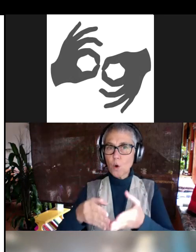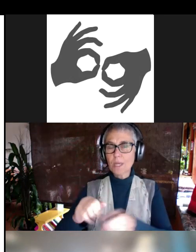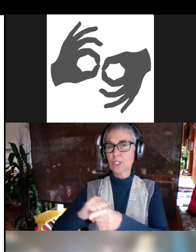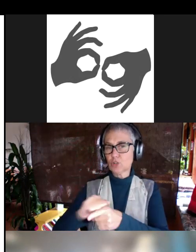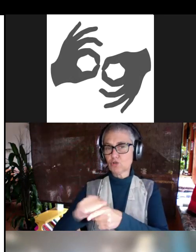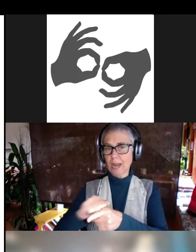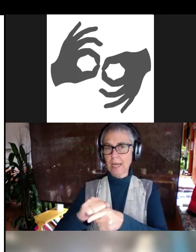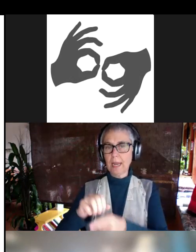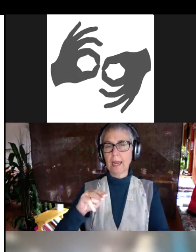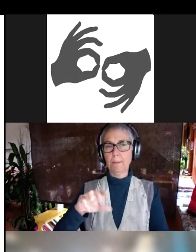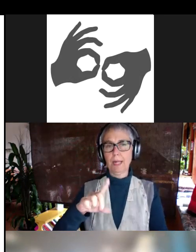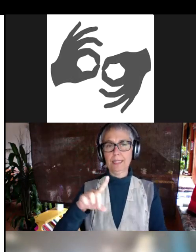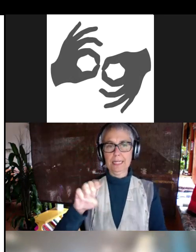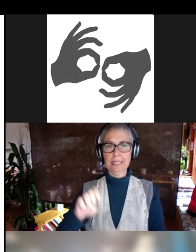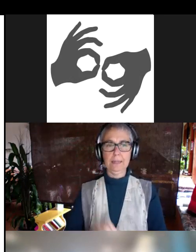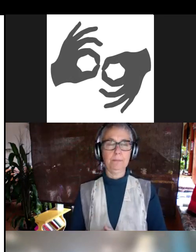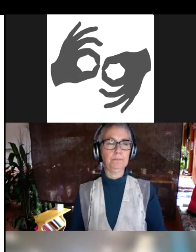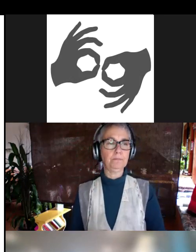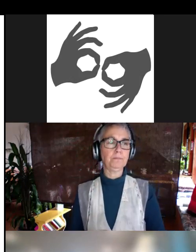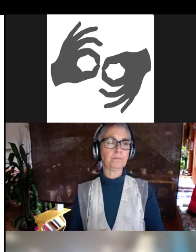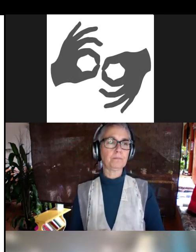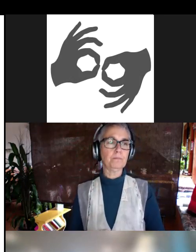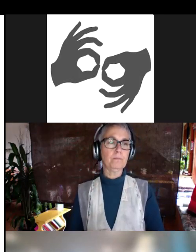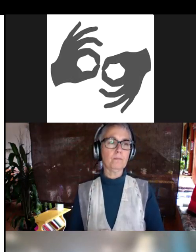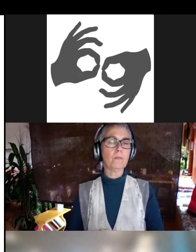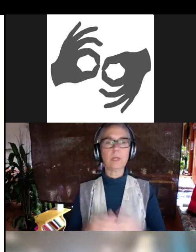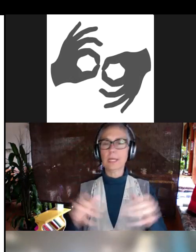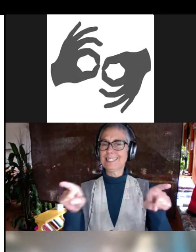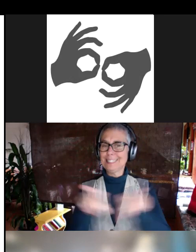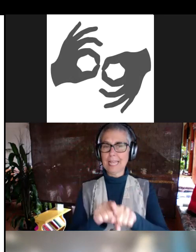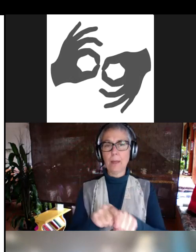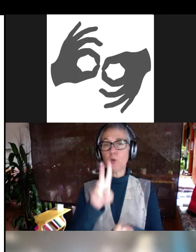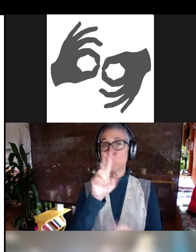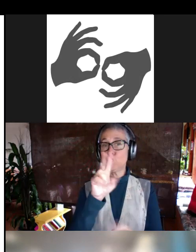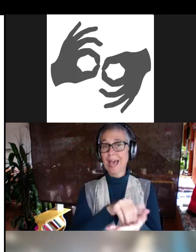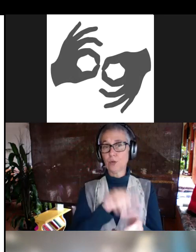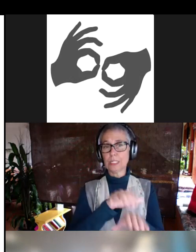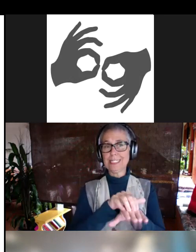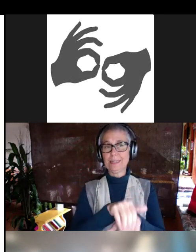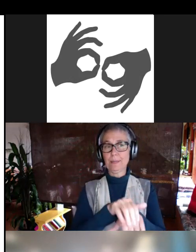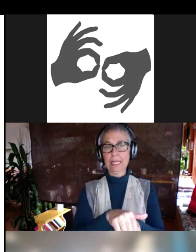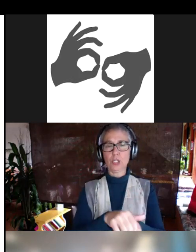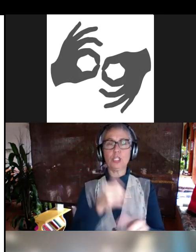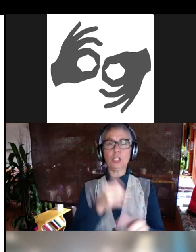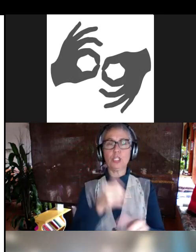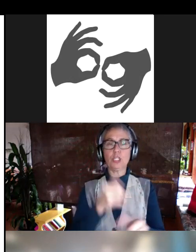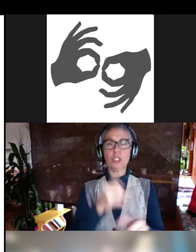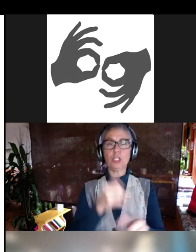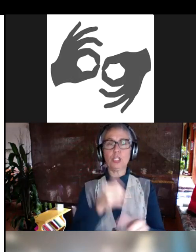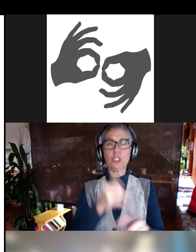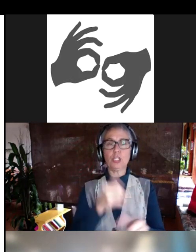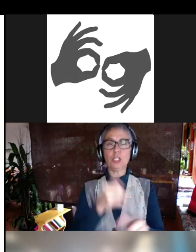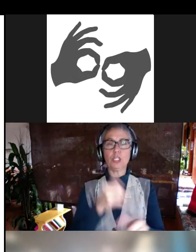non-holey regions on the fitness landscapes. Once again, we're going to be doing 2,000 simulations per condition, but in this case, there are going to be far